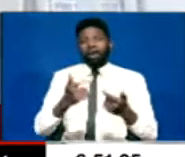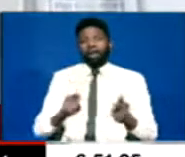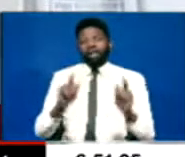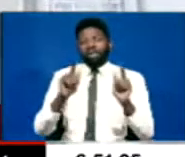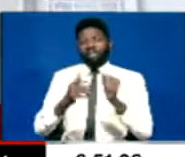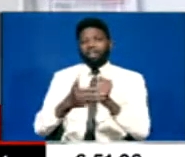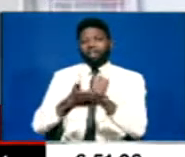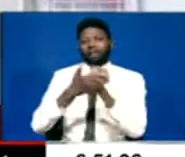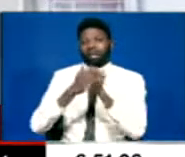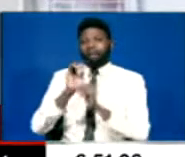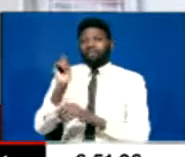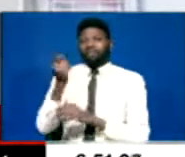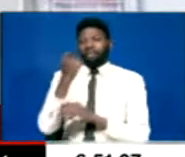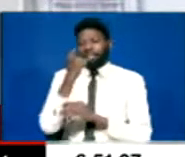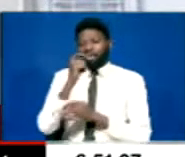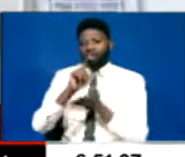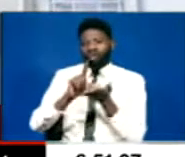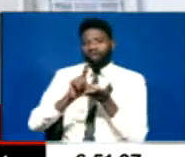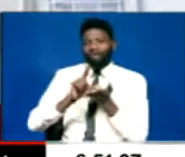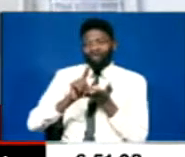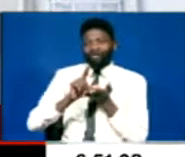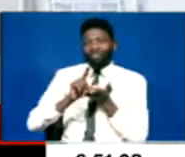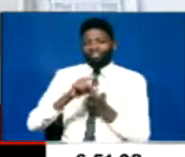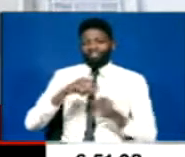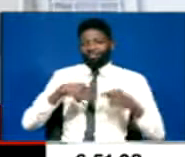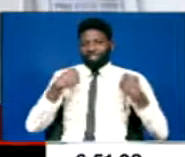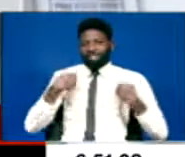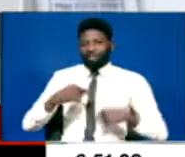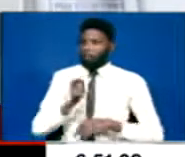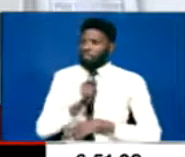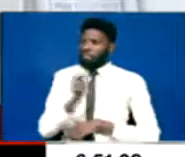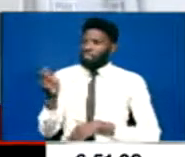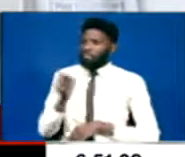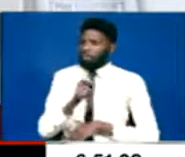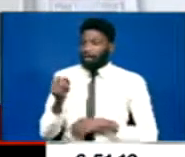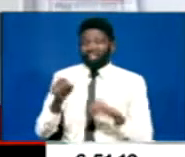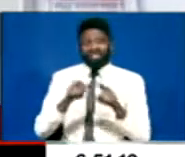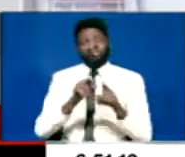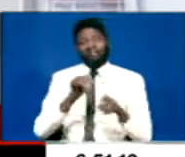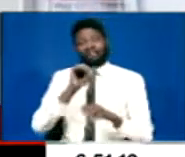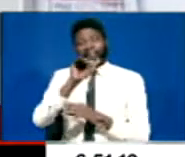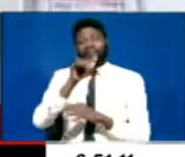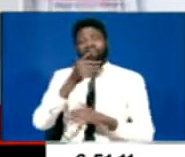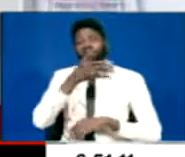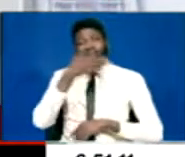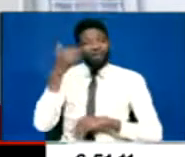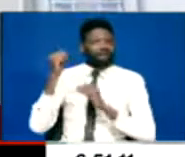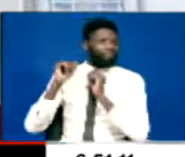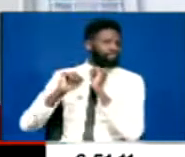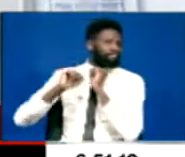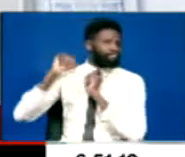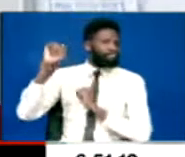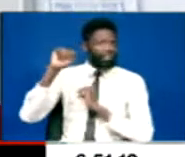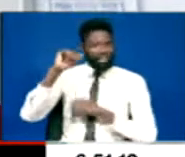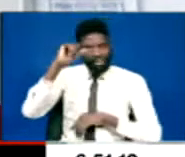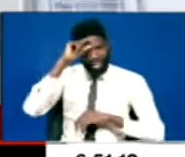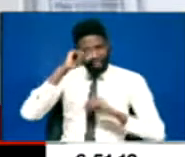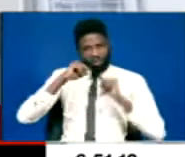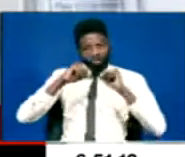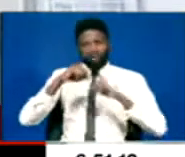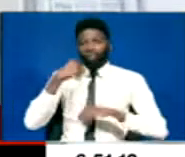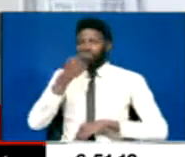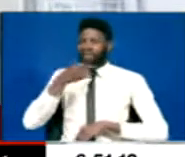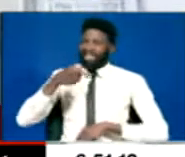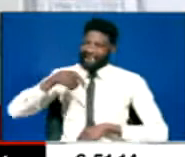China. Among other issues, he is calling for the execution of corrupt government officials, introducing a four-day of work